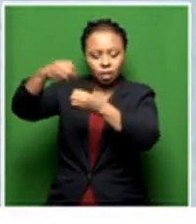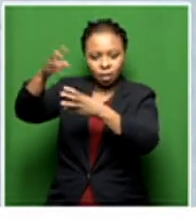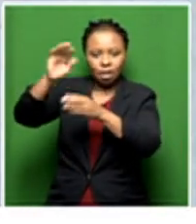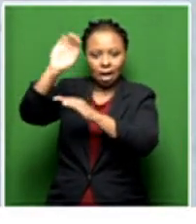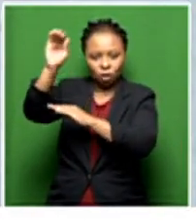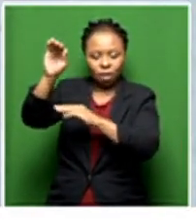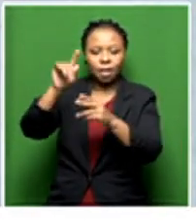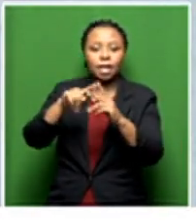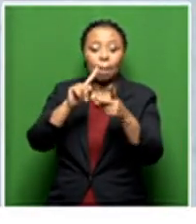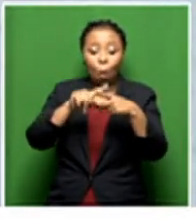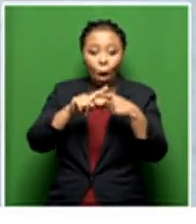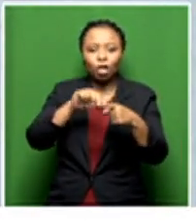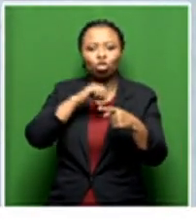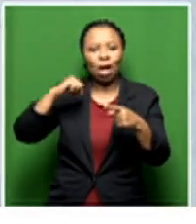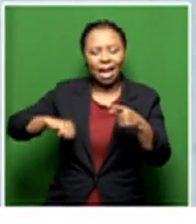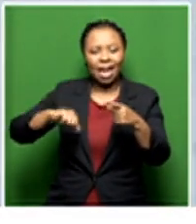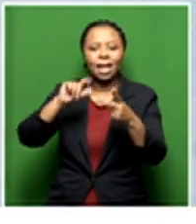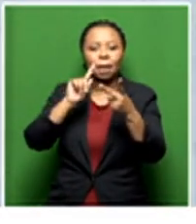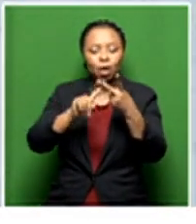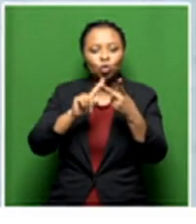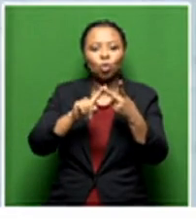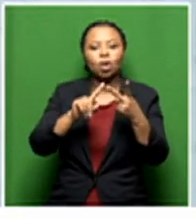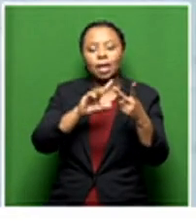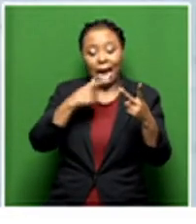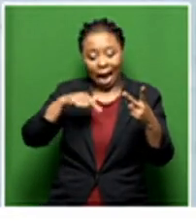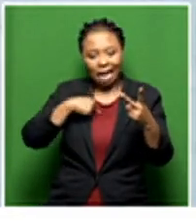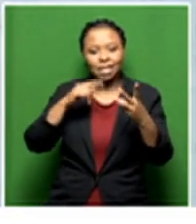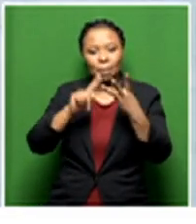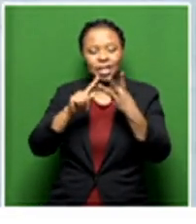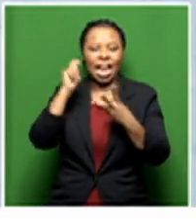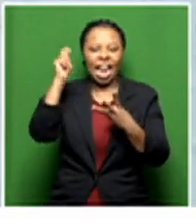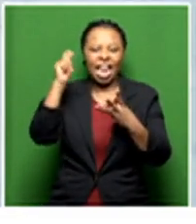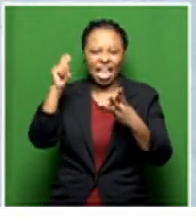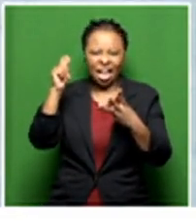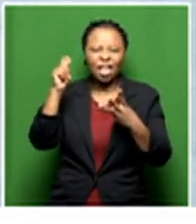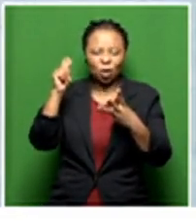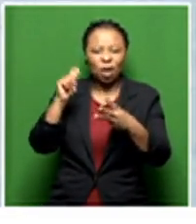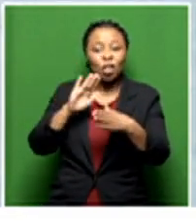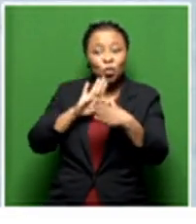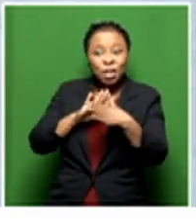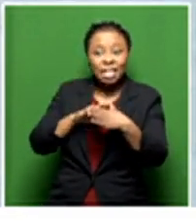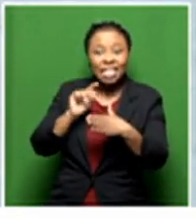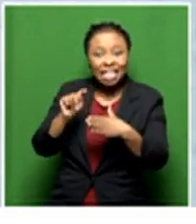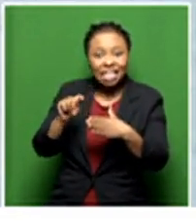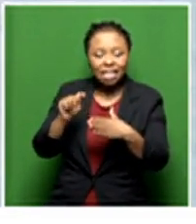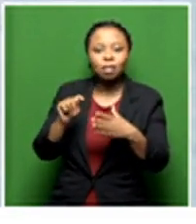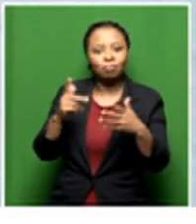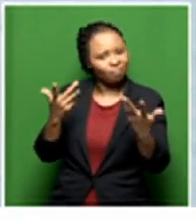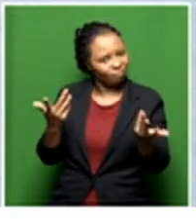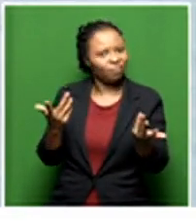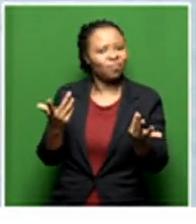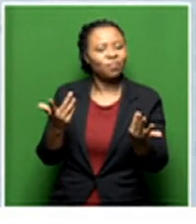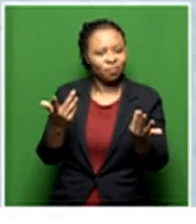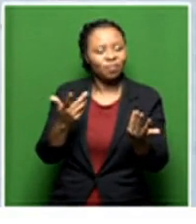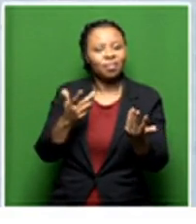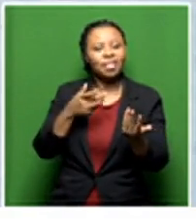is China, number 2 is us, as I said, and number 3 is Kenya. And for that reason, it just makes us to